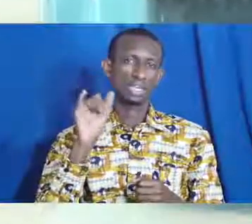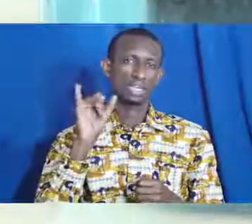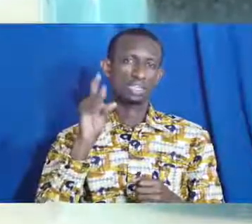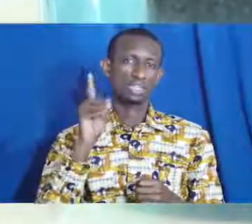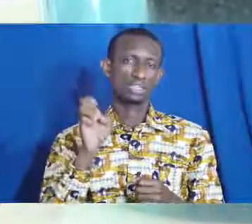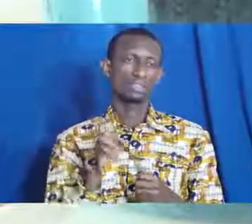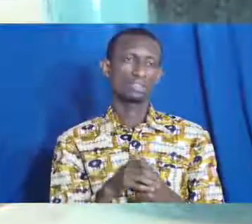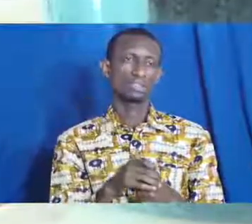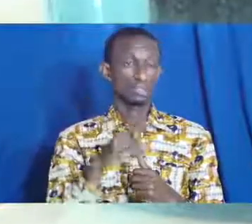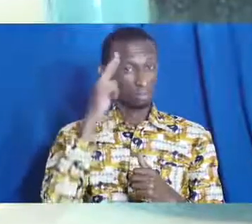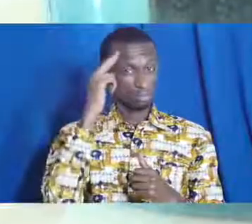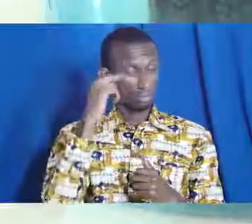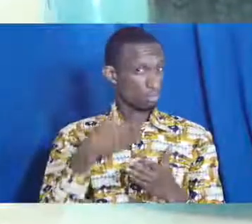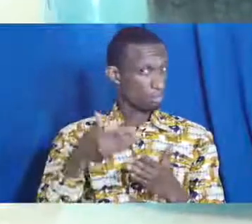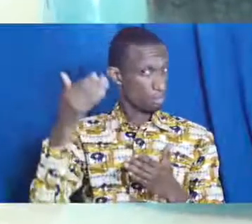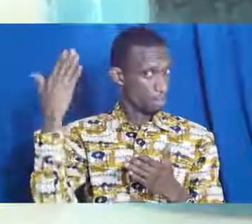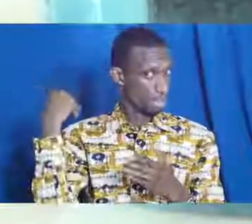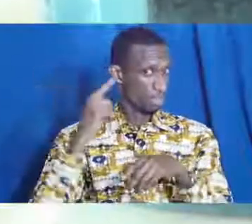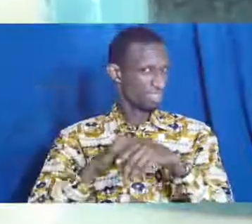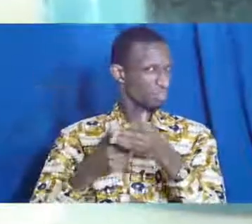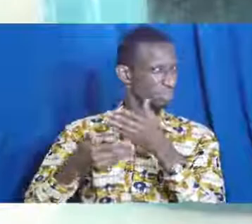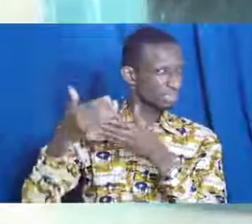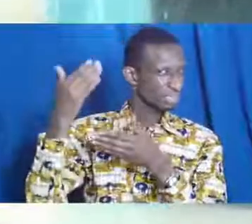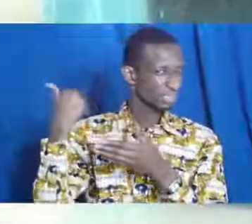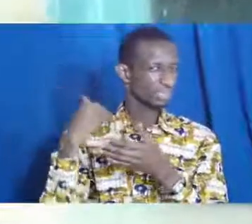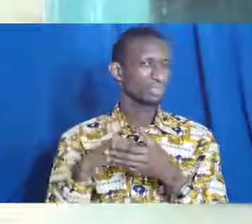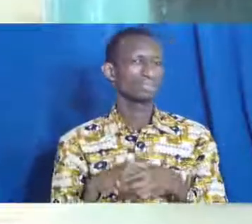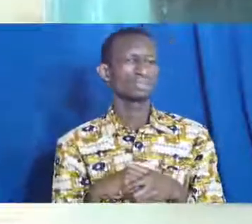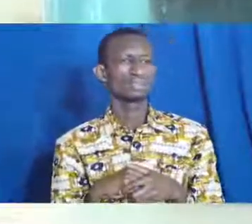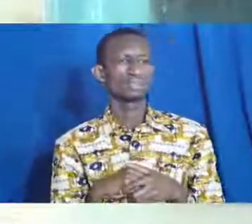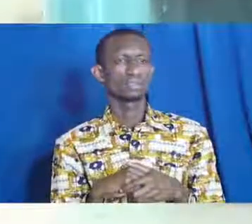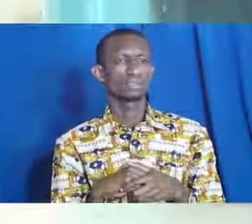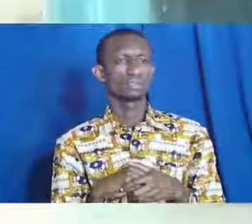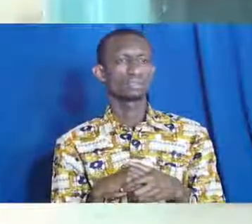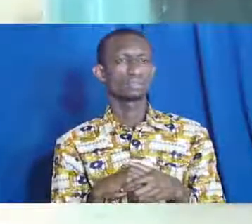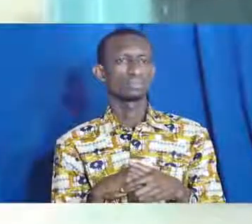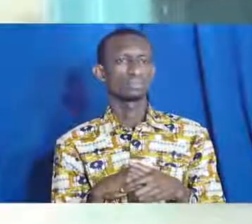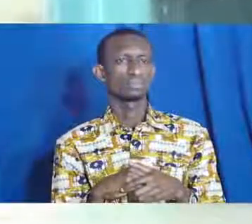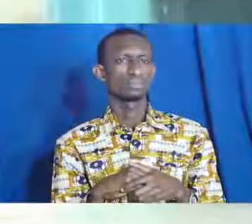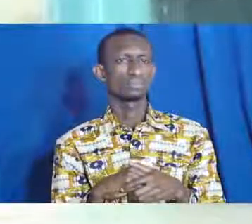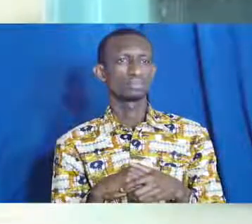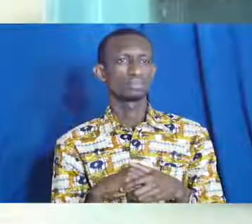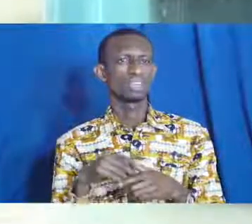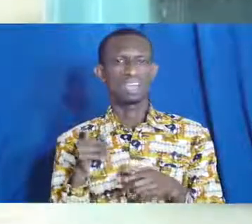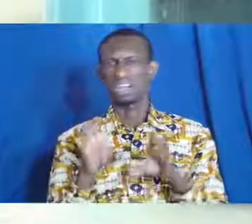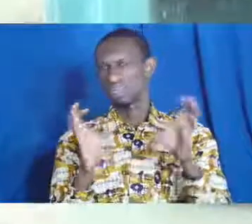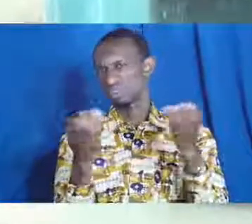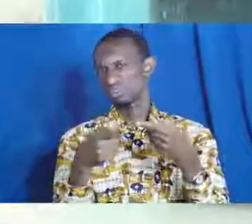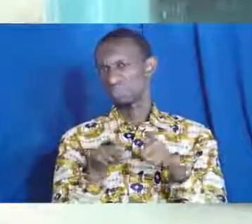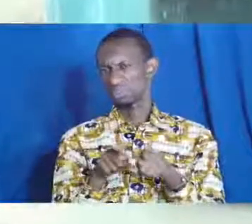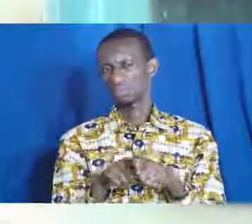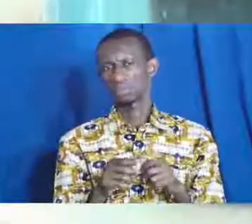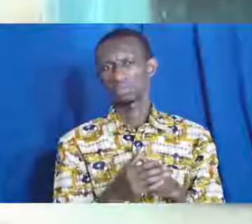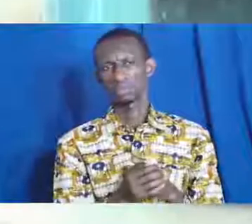remember what we did the other time, we were writing only ionic equations. That is very common when we are dealing with